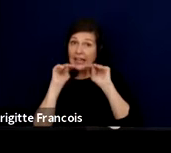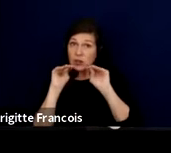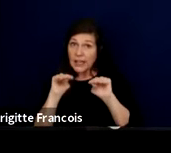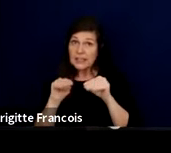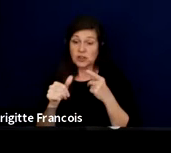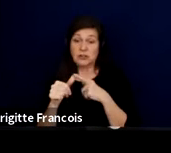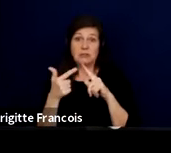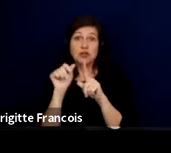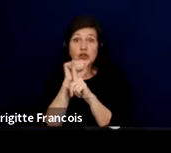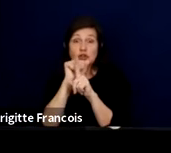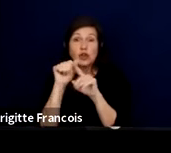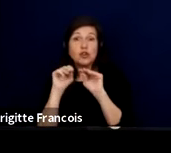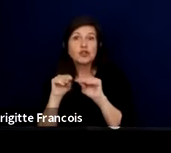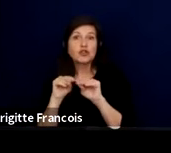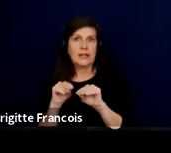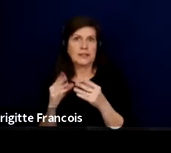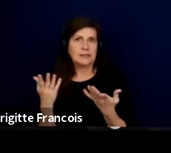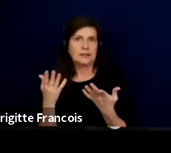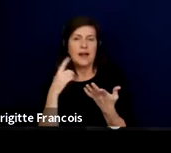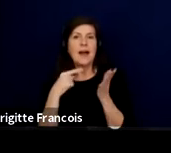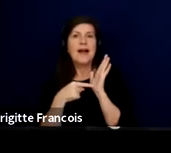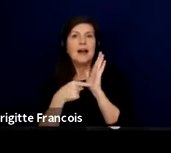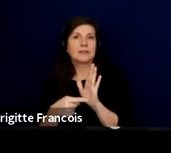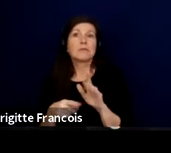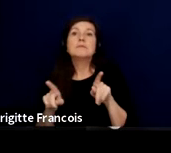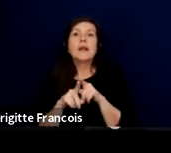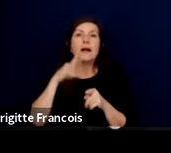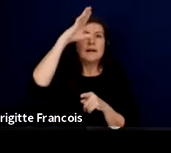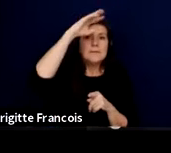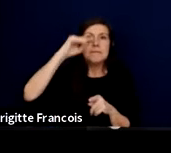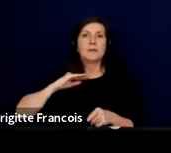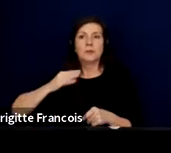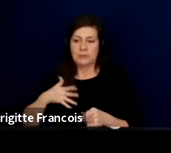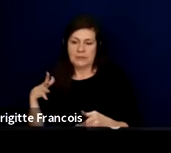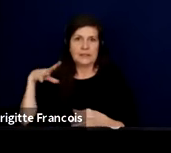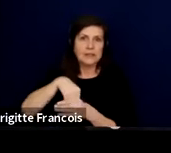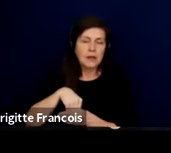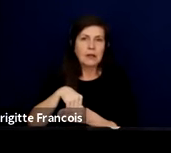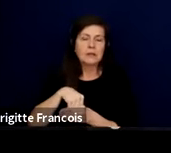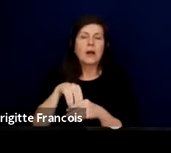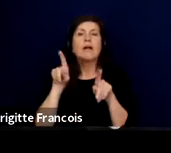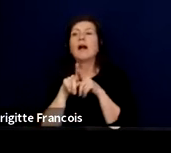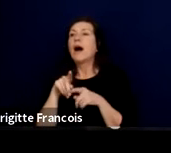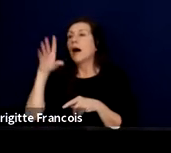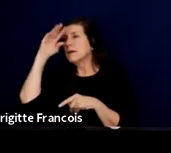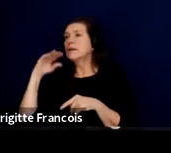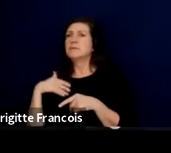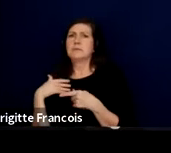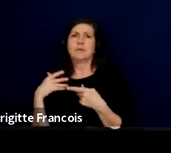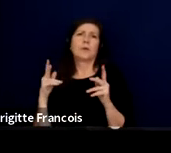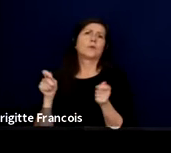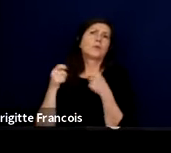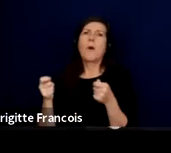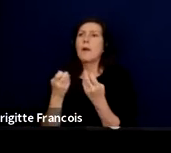in accessibility, I can give an example of gender inclusion or the normalization of gender. So in teaching, for